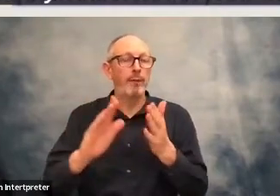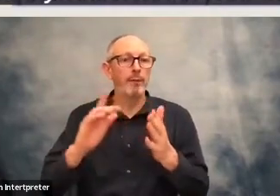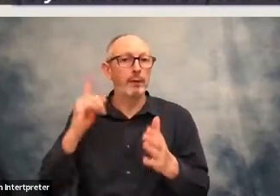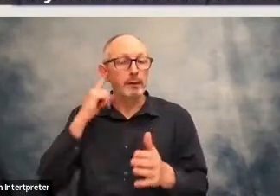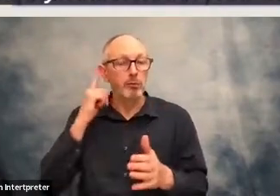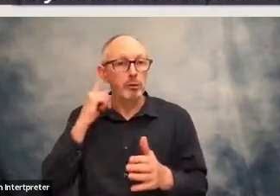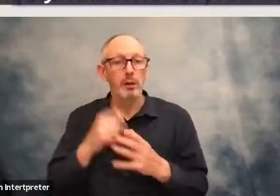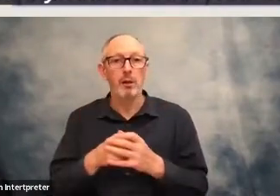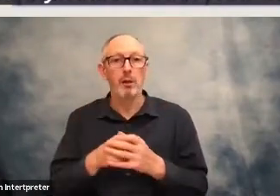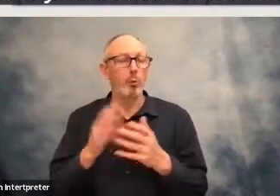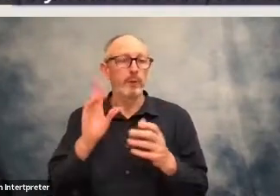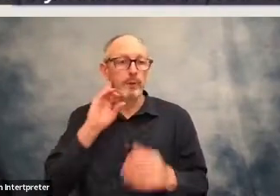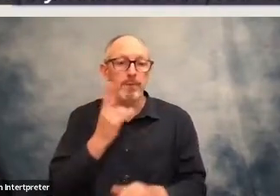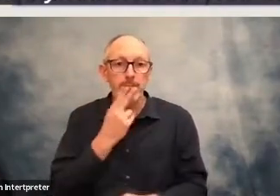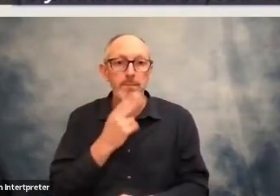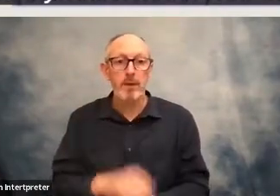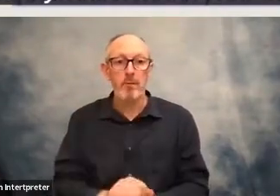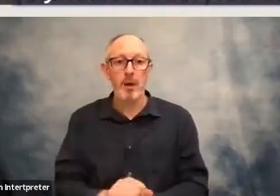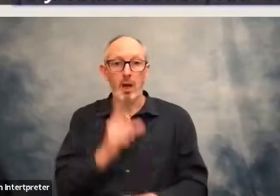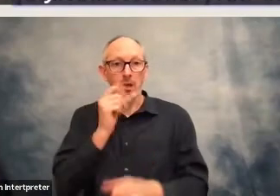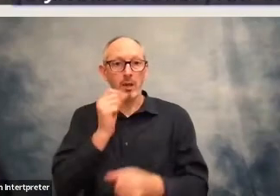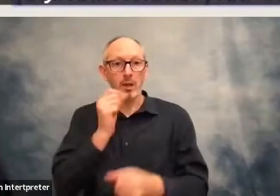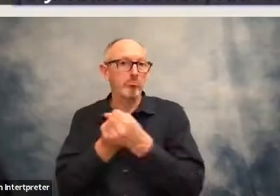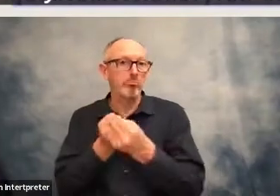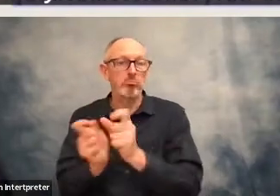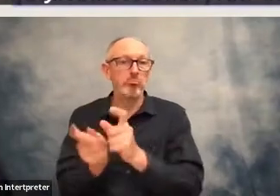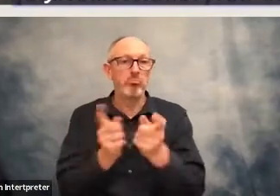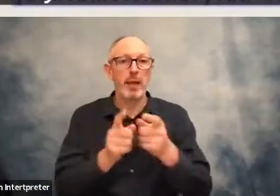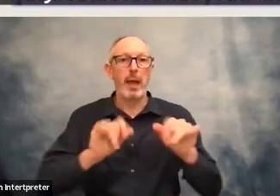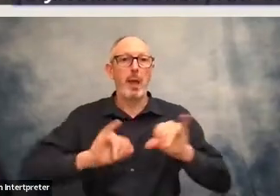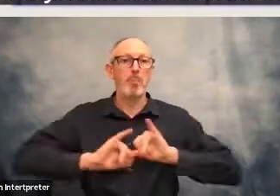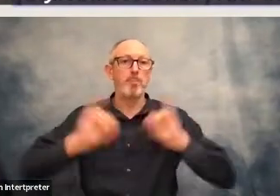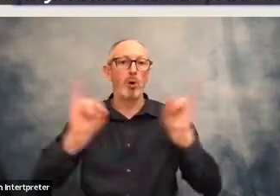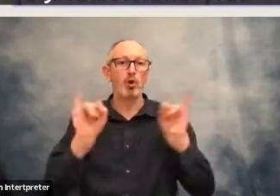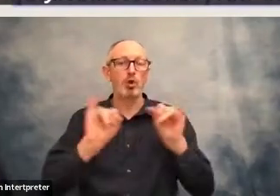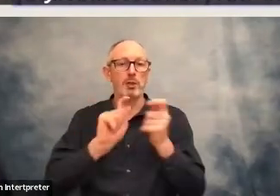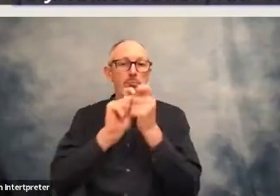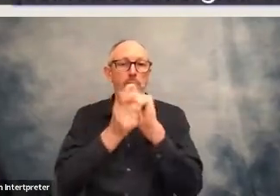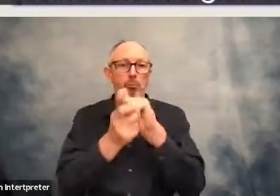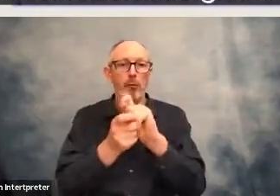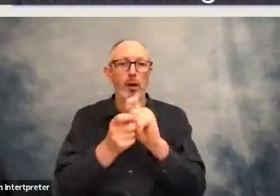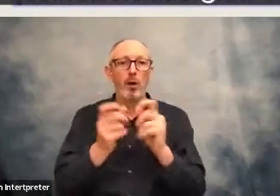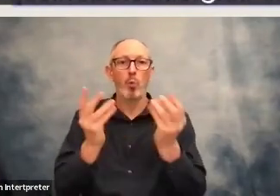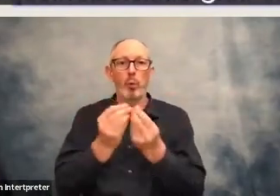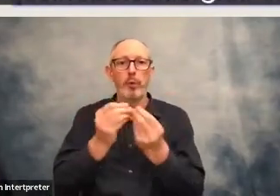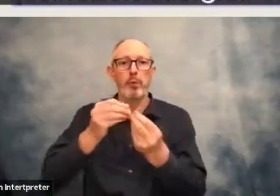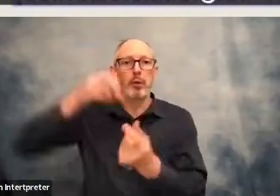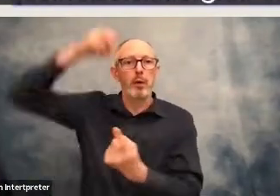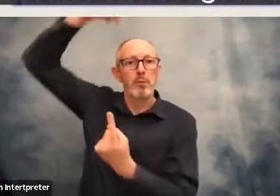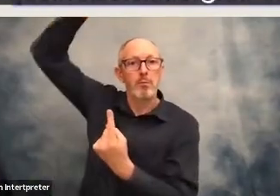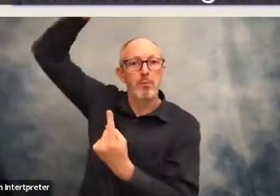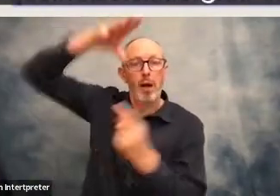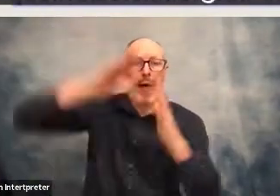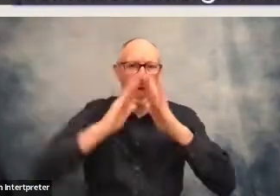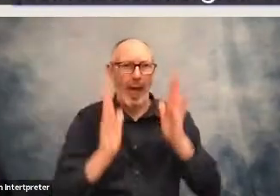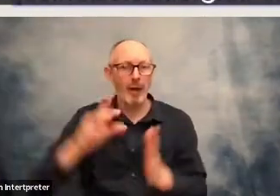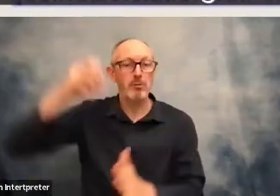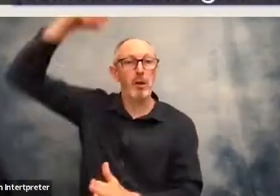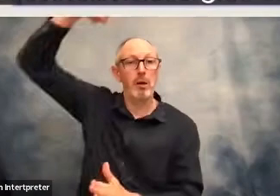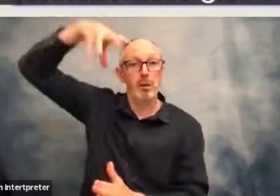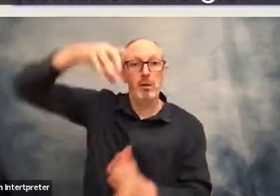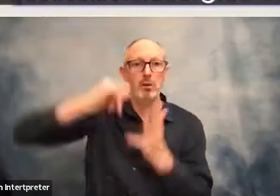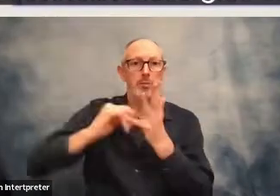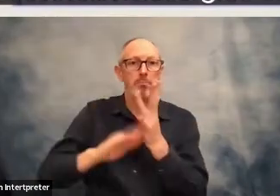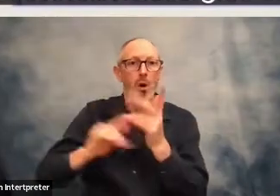alert watch that provides vibrating emergency modifications when smoke, fire, or carbon monoxide alarms are